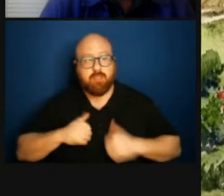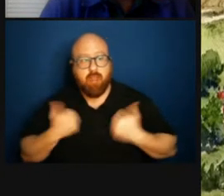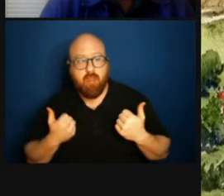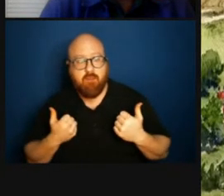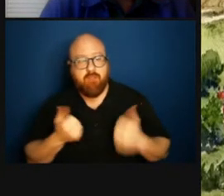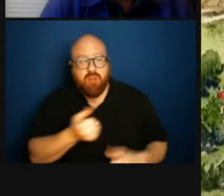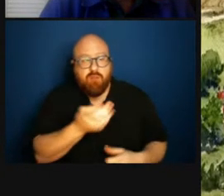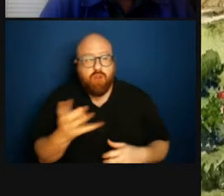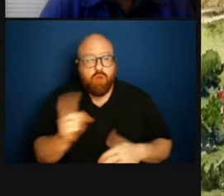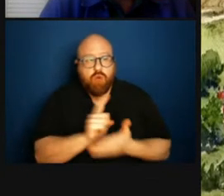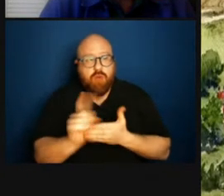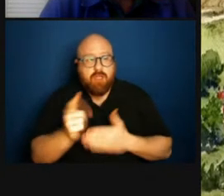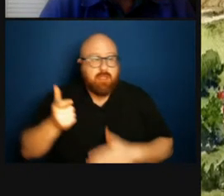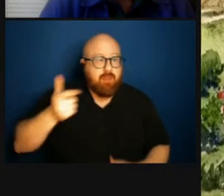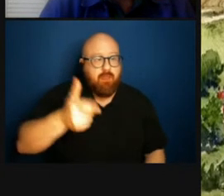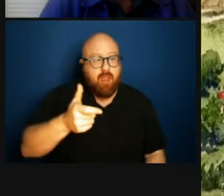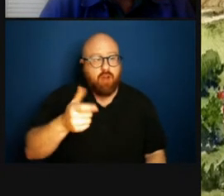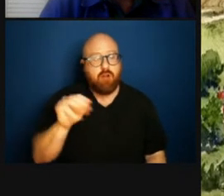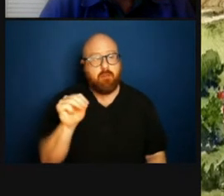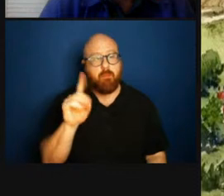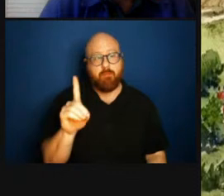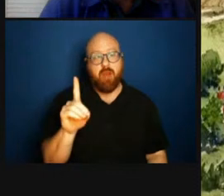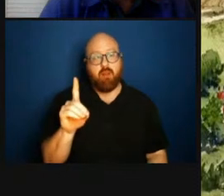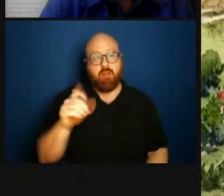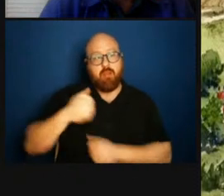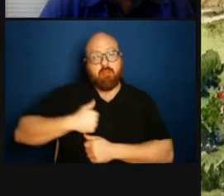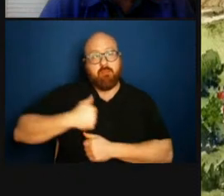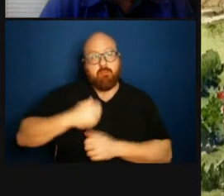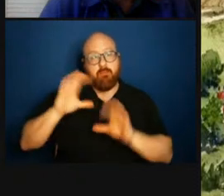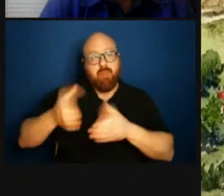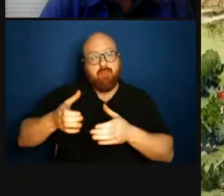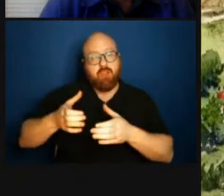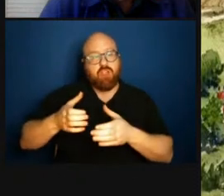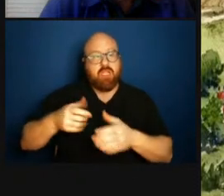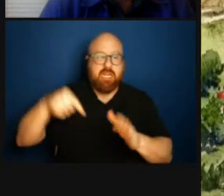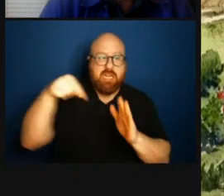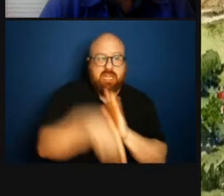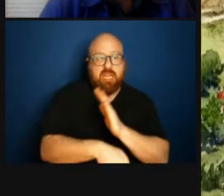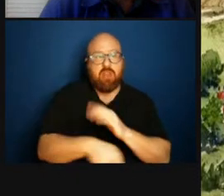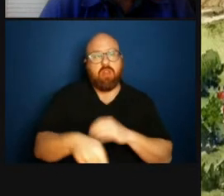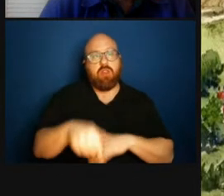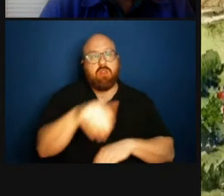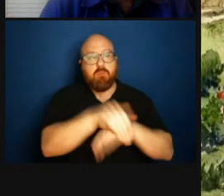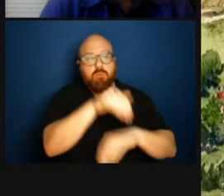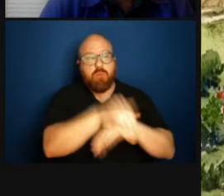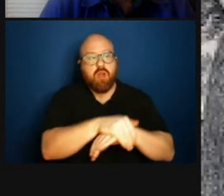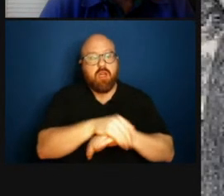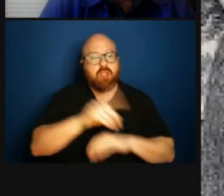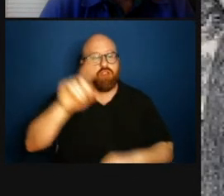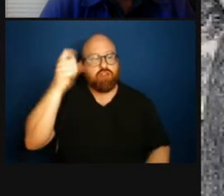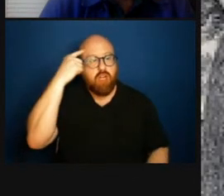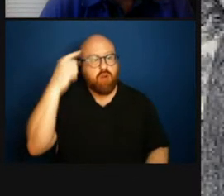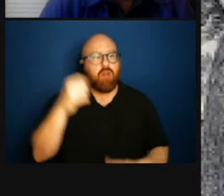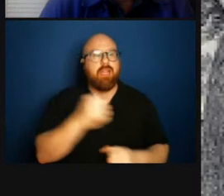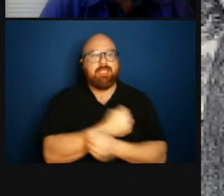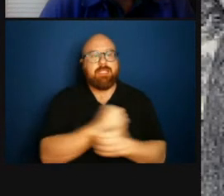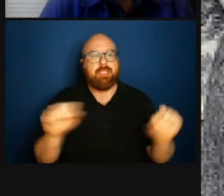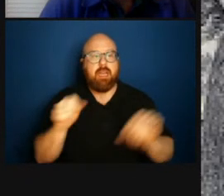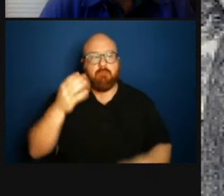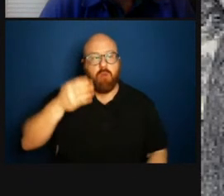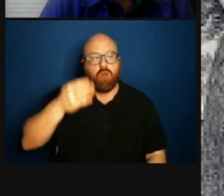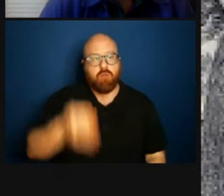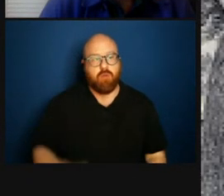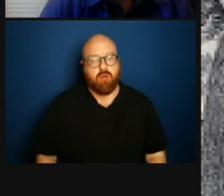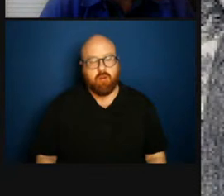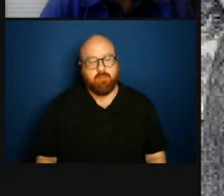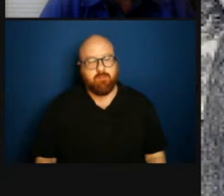killed the British general and saved Baltimore in the nation. Next. During the Civil